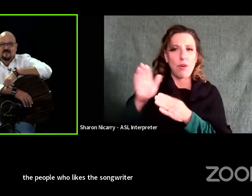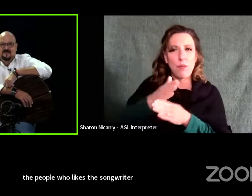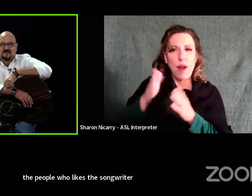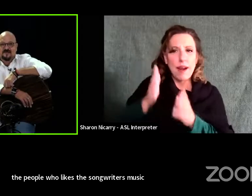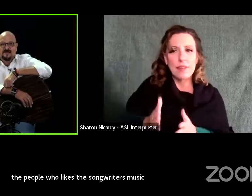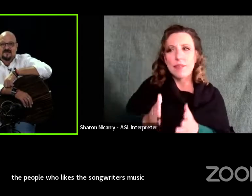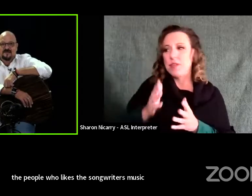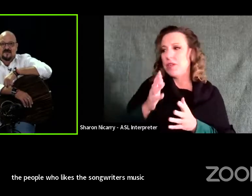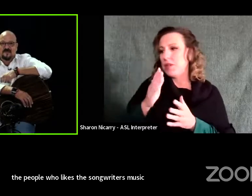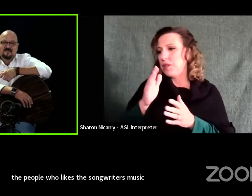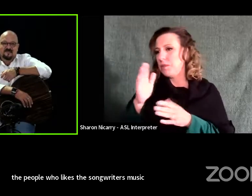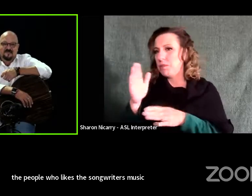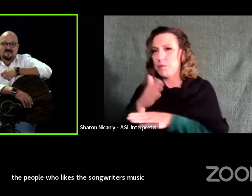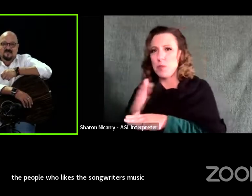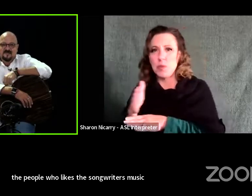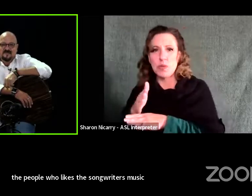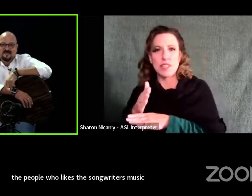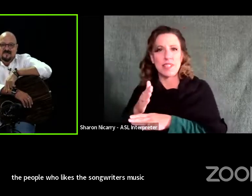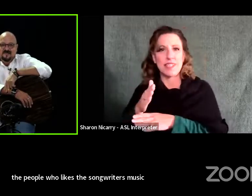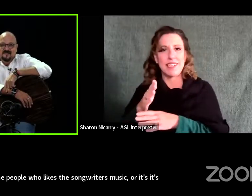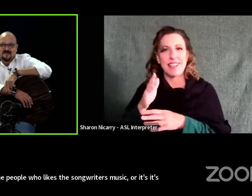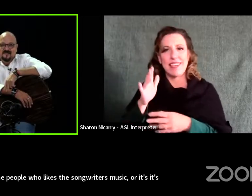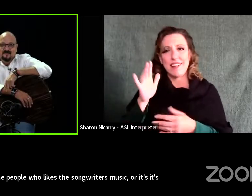music, or it's like a genre,